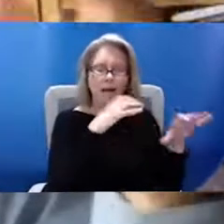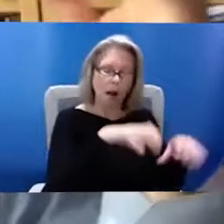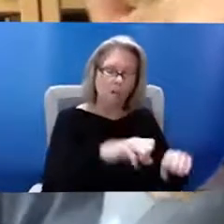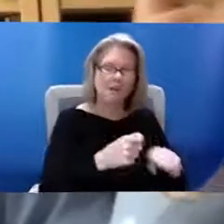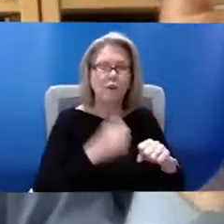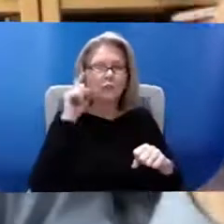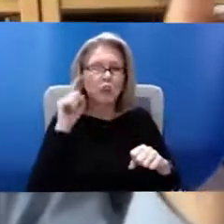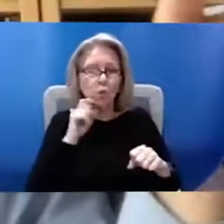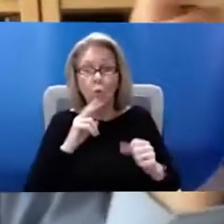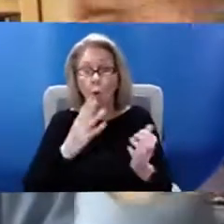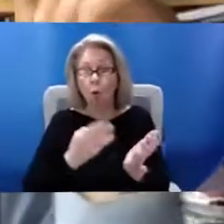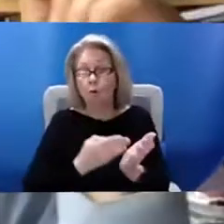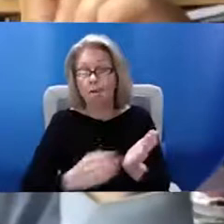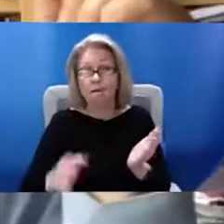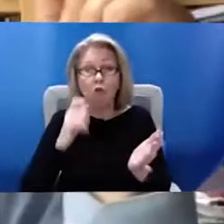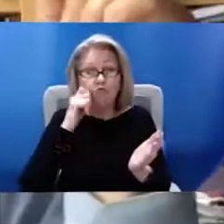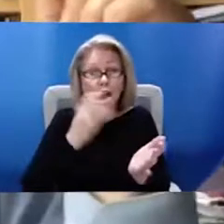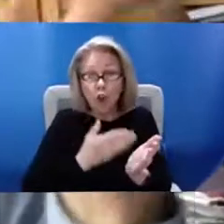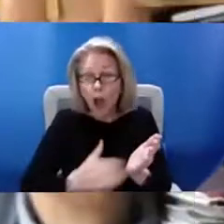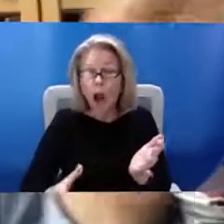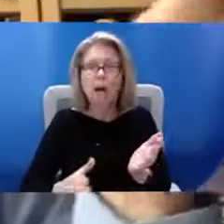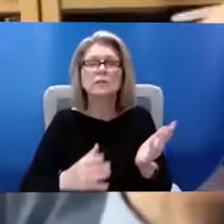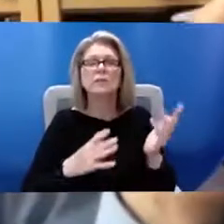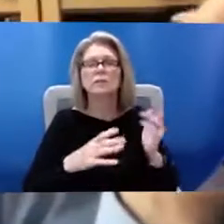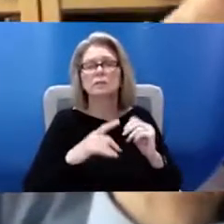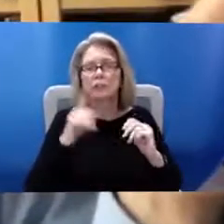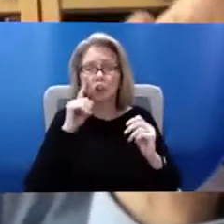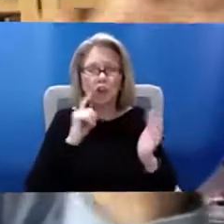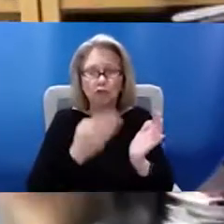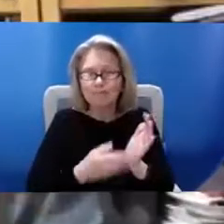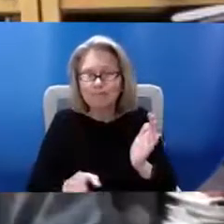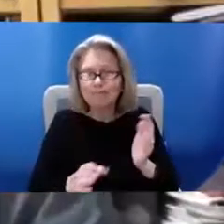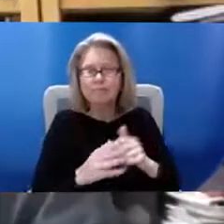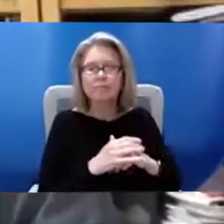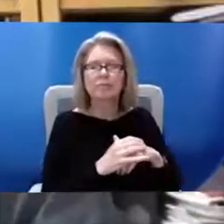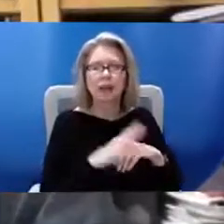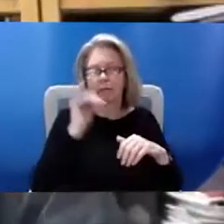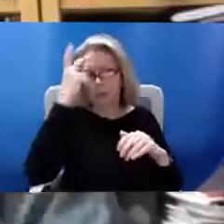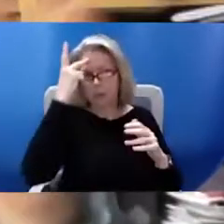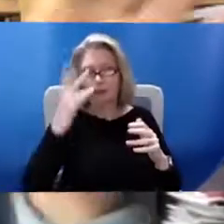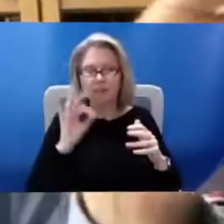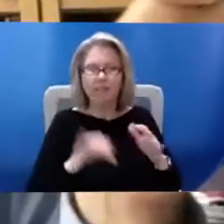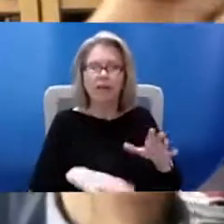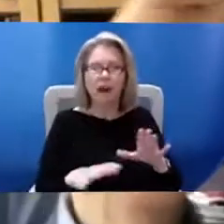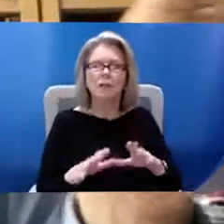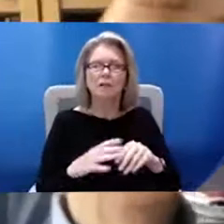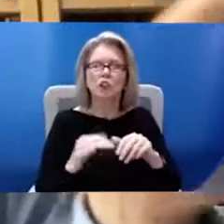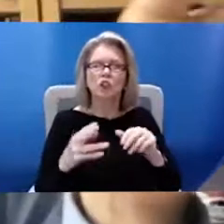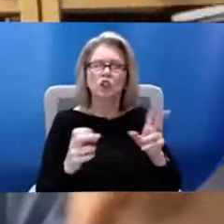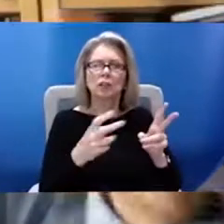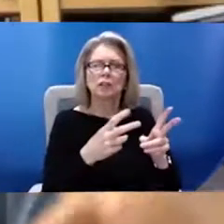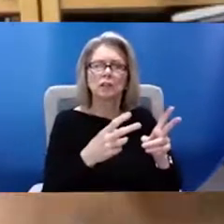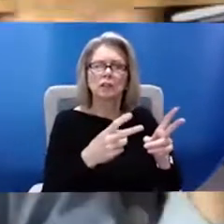that are excluded from gender, that's part of the coloniality of gender. And particularly women of